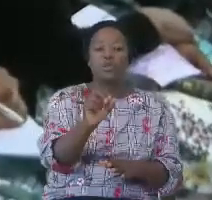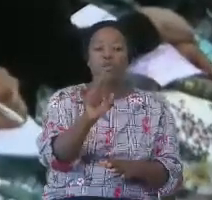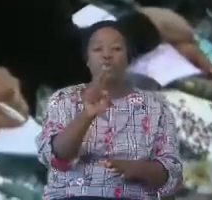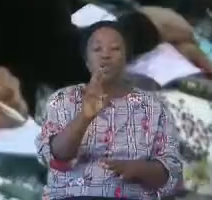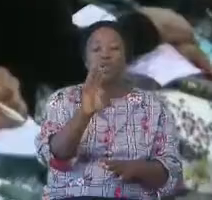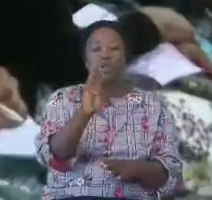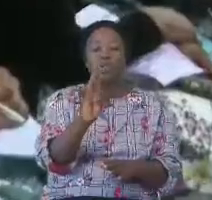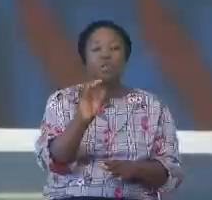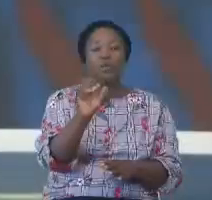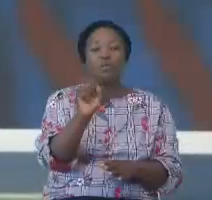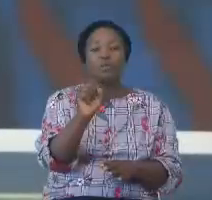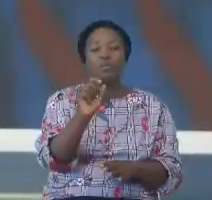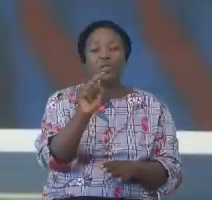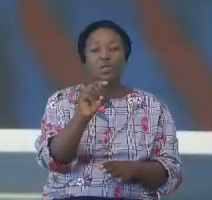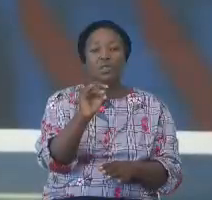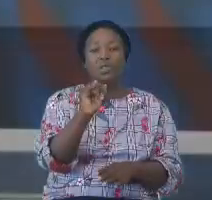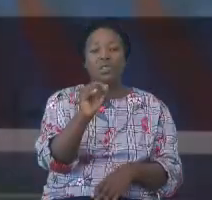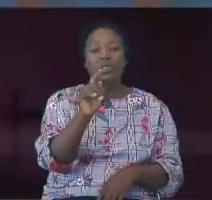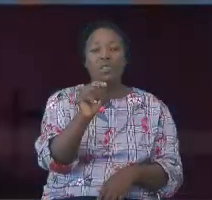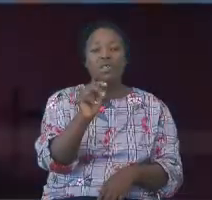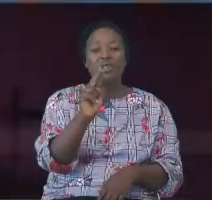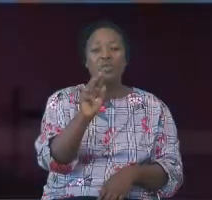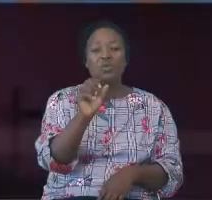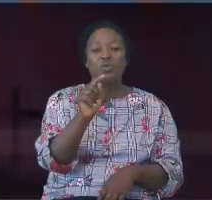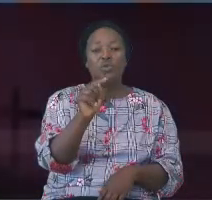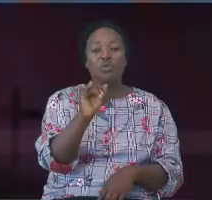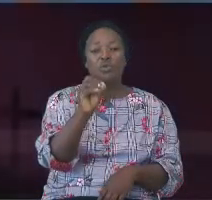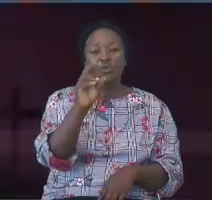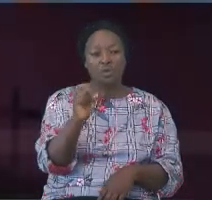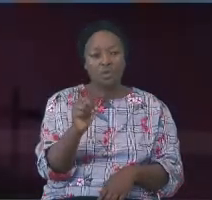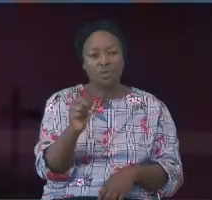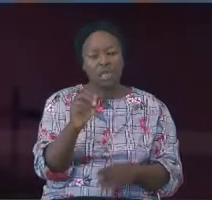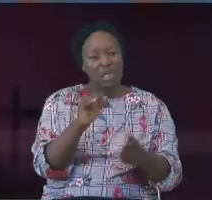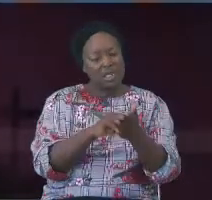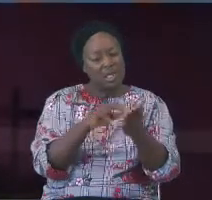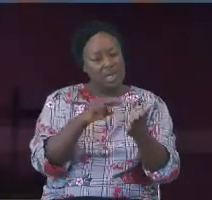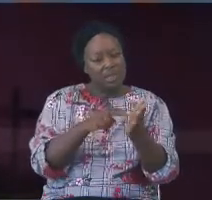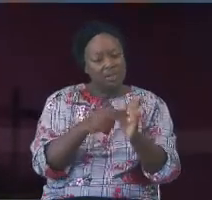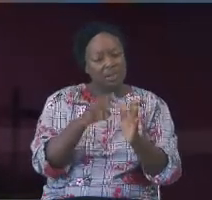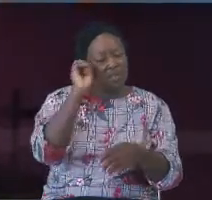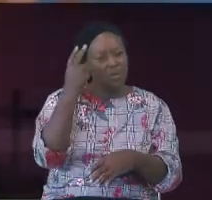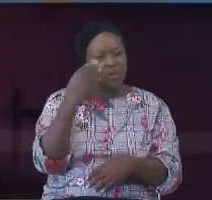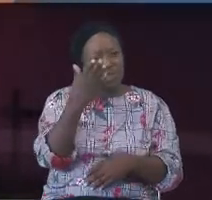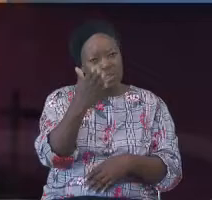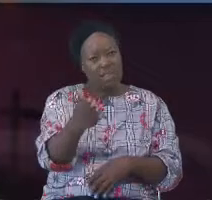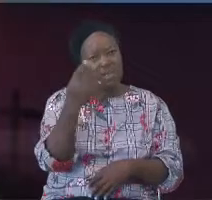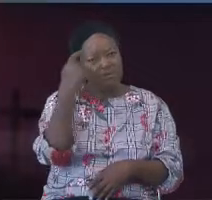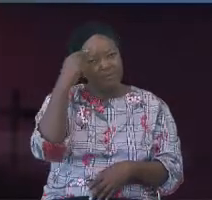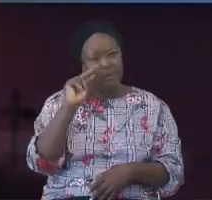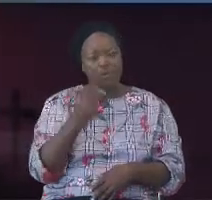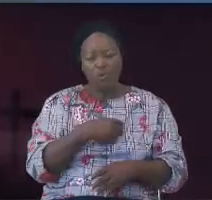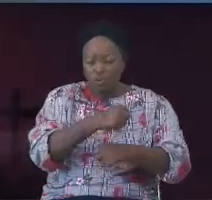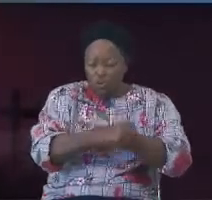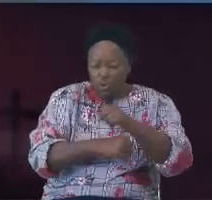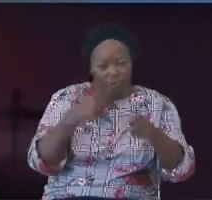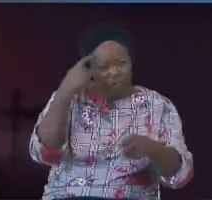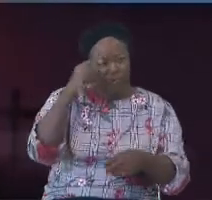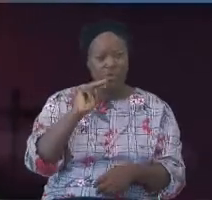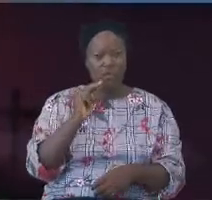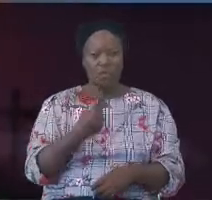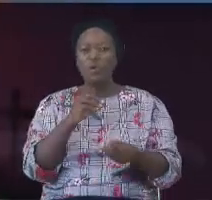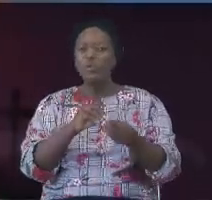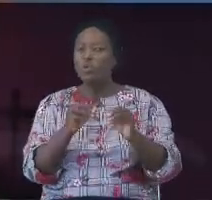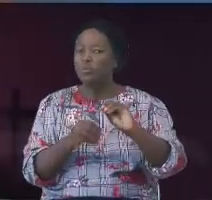wonders of substitution that is it was there for us